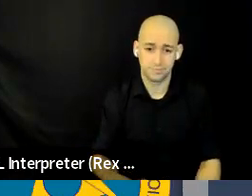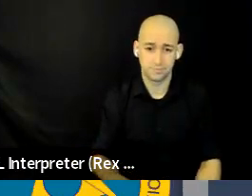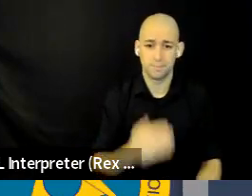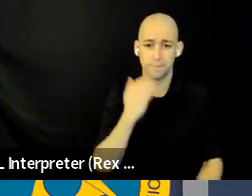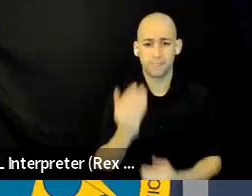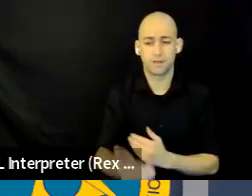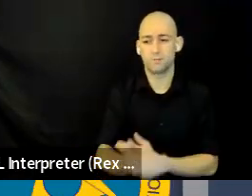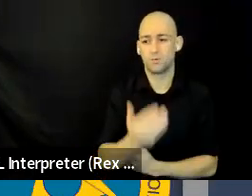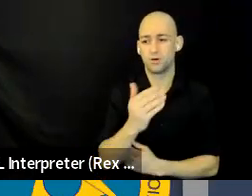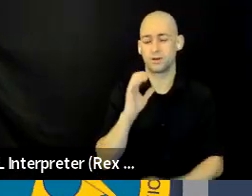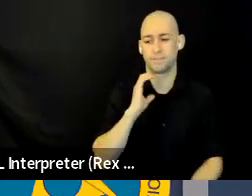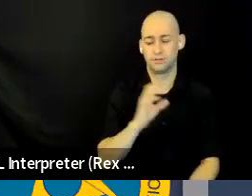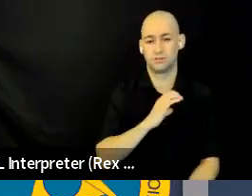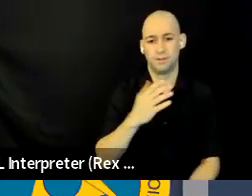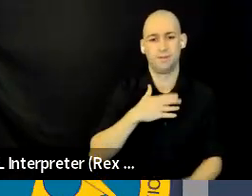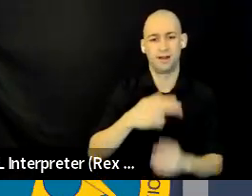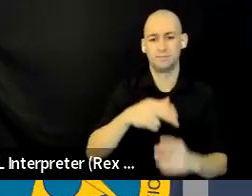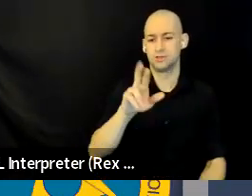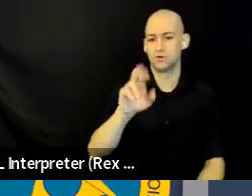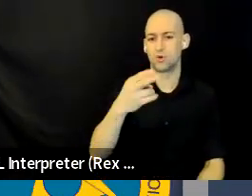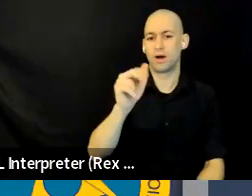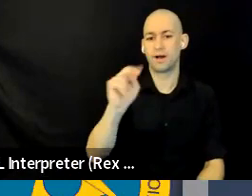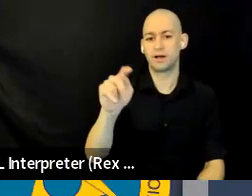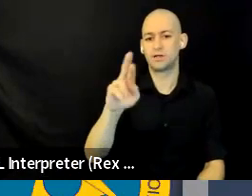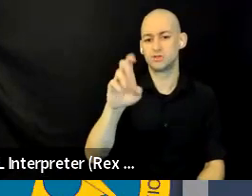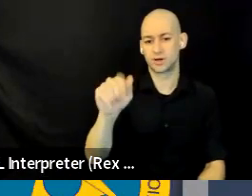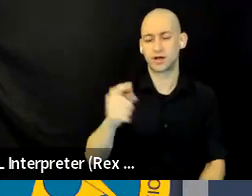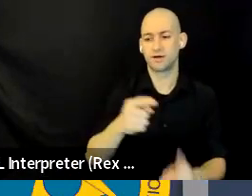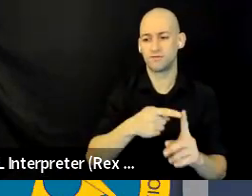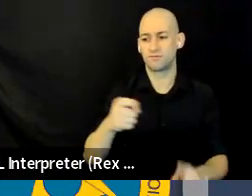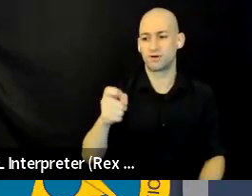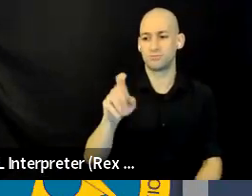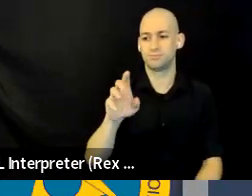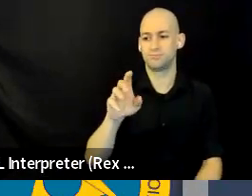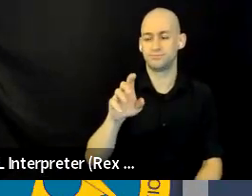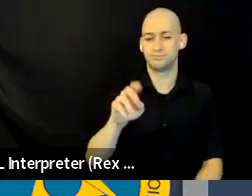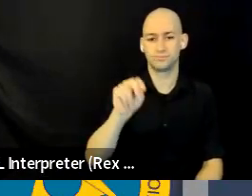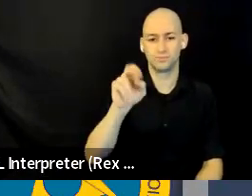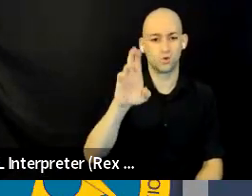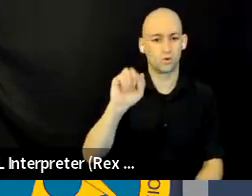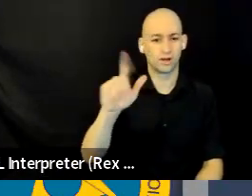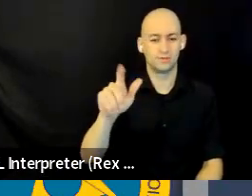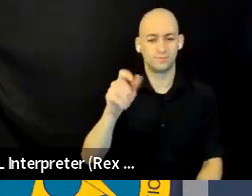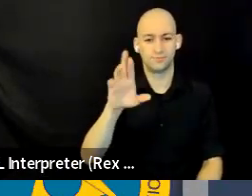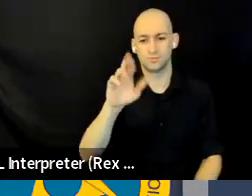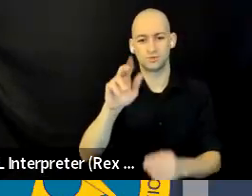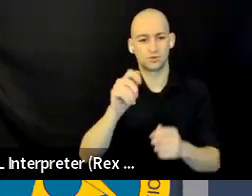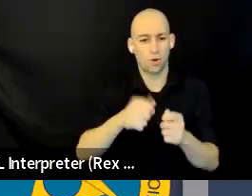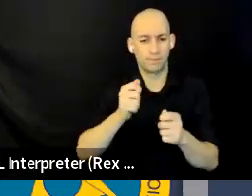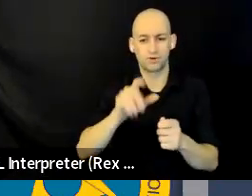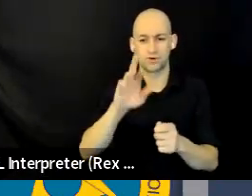Morning, Commissioners. My name is Ruhama Tureda, here on behalf of the NorCal Carpenters Union, representing 37,000 members in